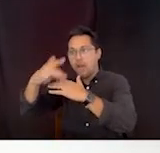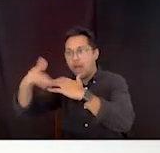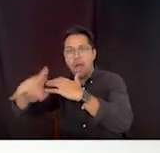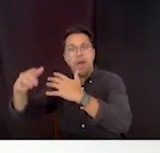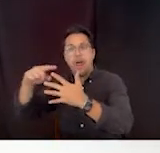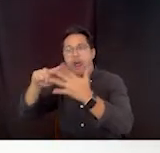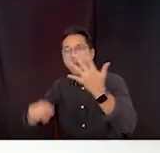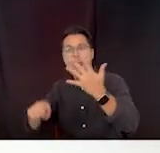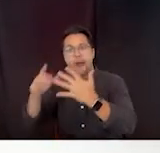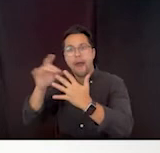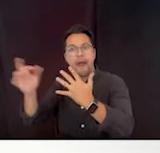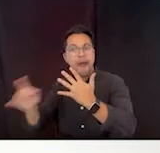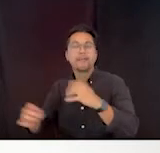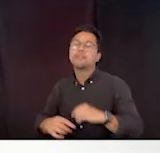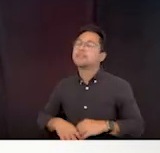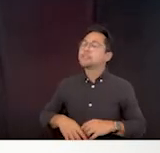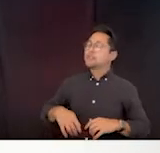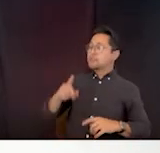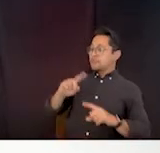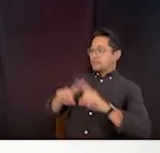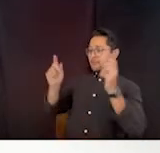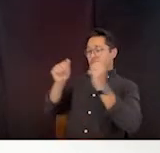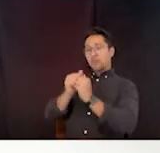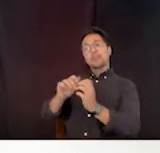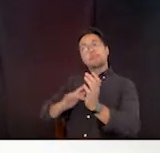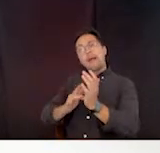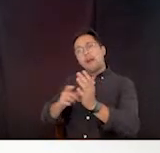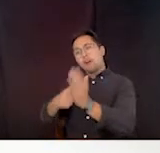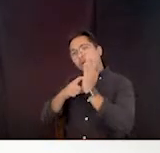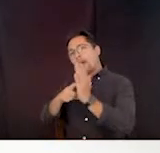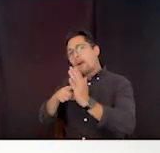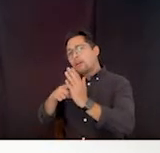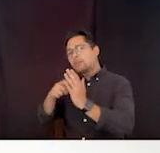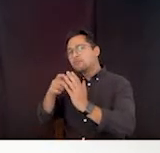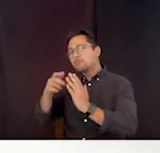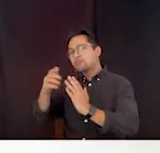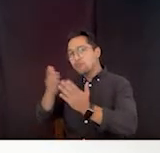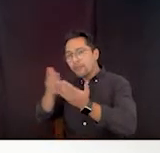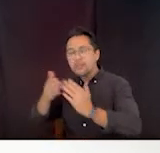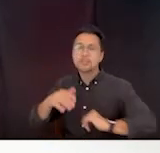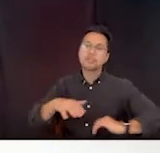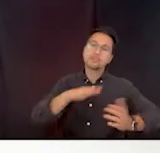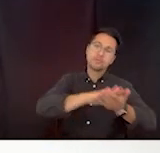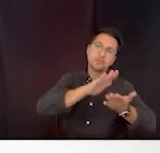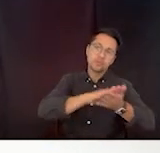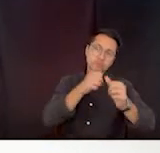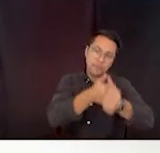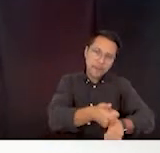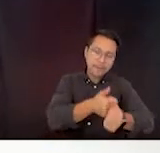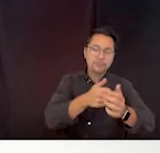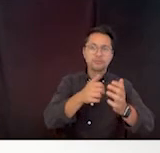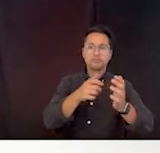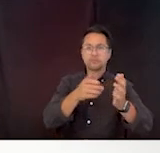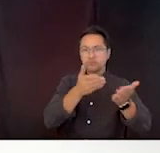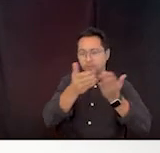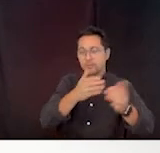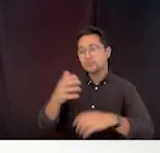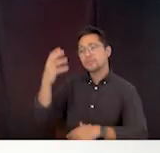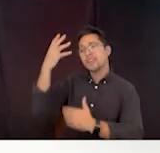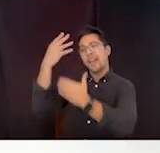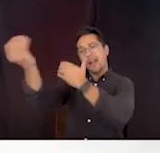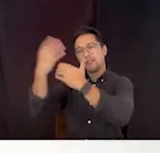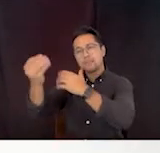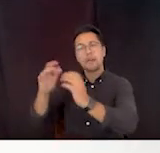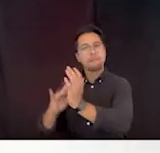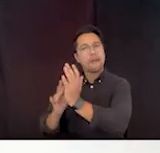kind of want to explain to you guys is the difference between medically based services and school-based services. So your outside providers, those medical-based